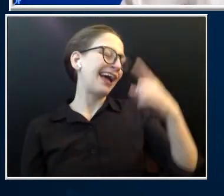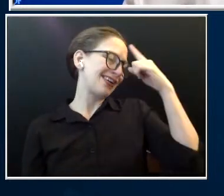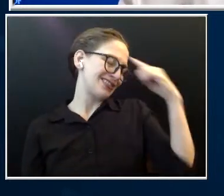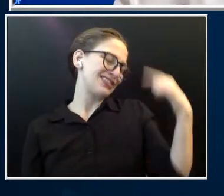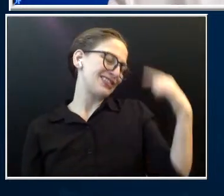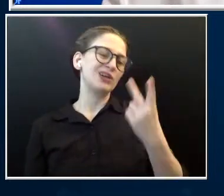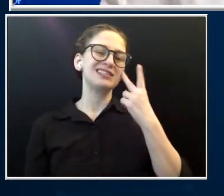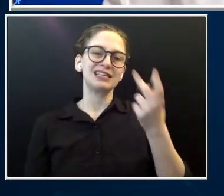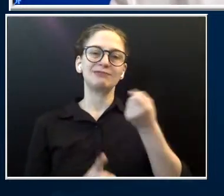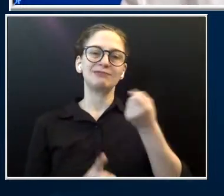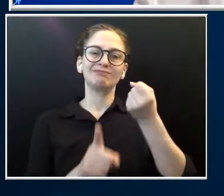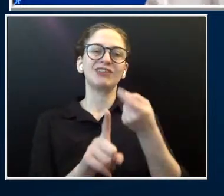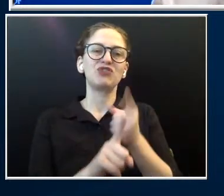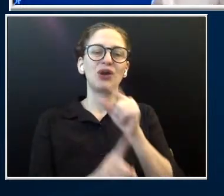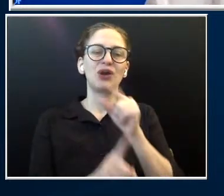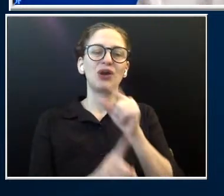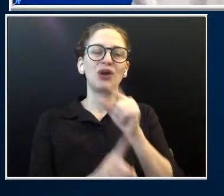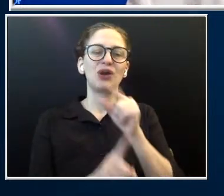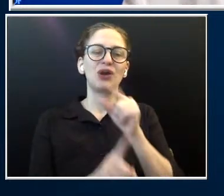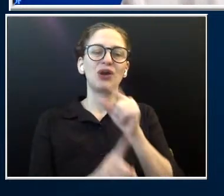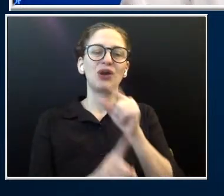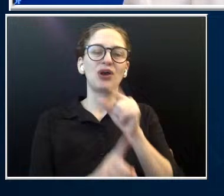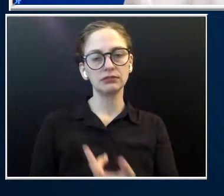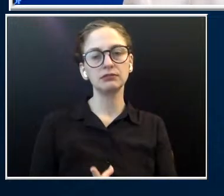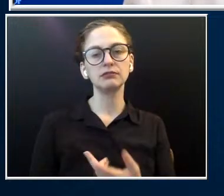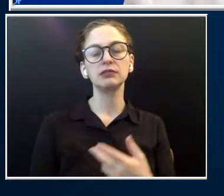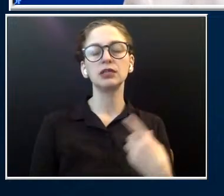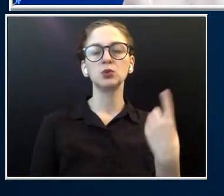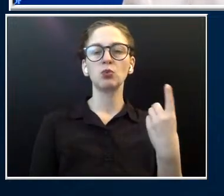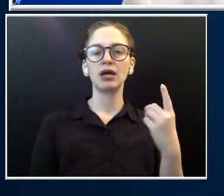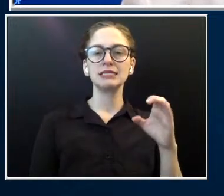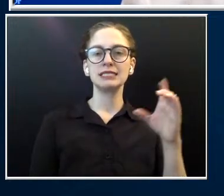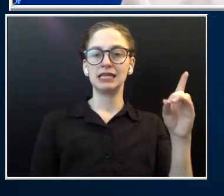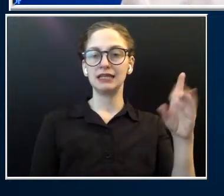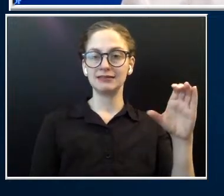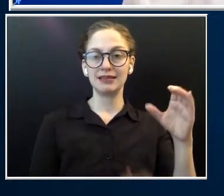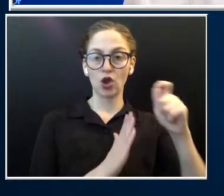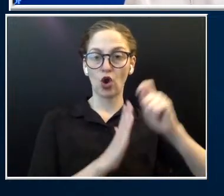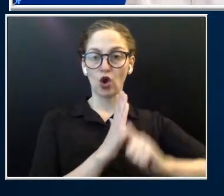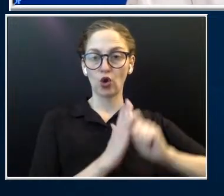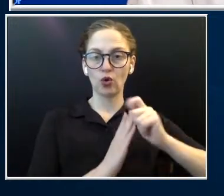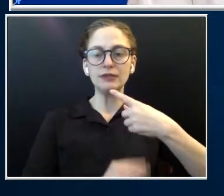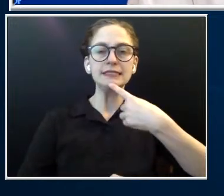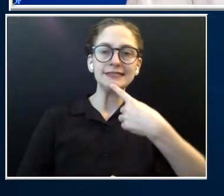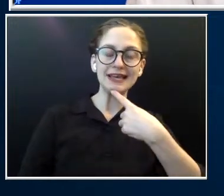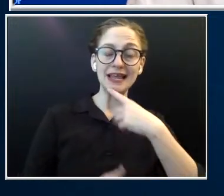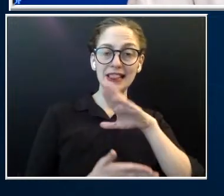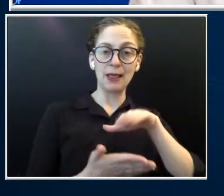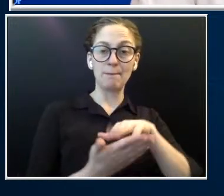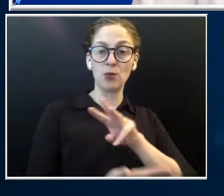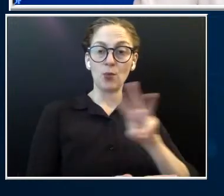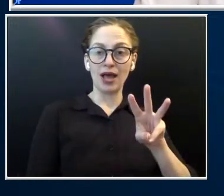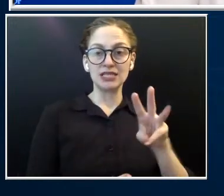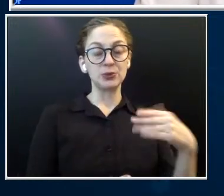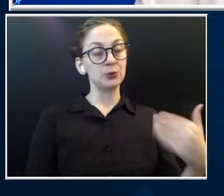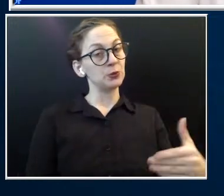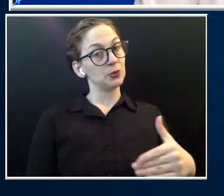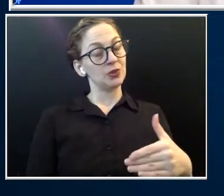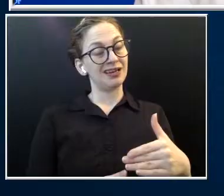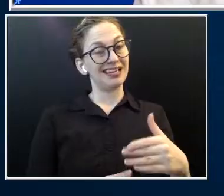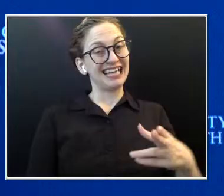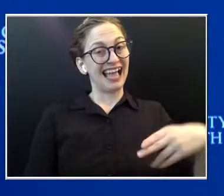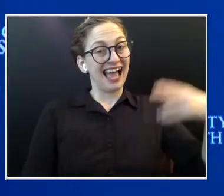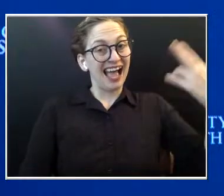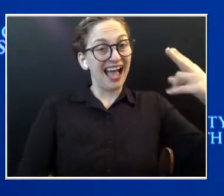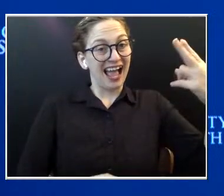think on the CDC and carried national a little bit. The Midwest right now is a bit of a hot spot compared to the rest of the country, and Kansas, Missouri specifically.